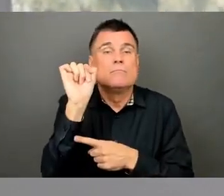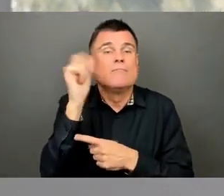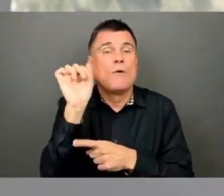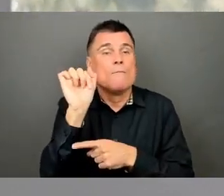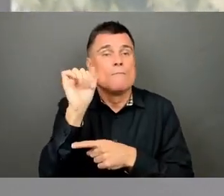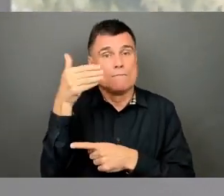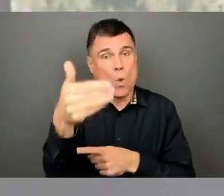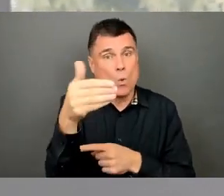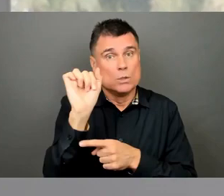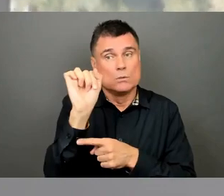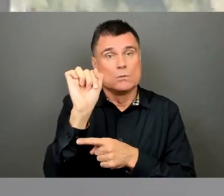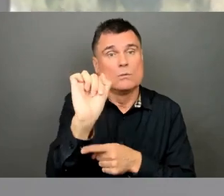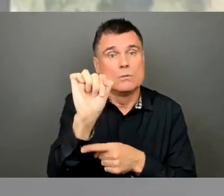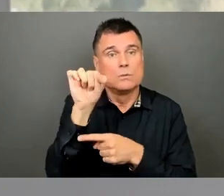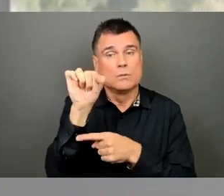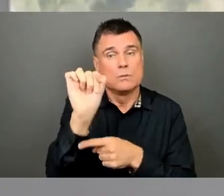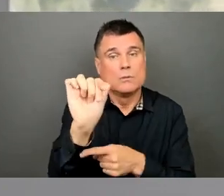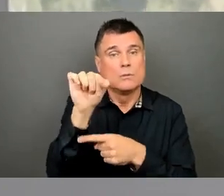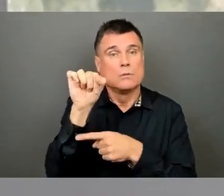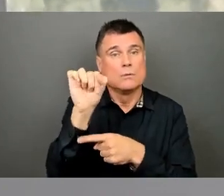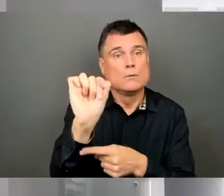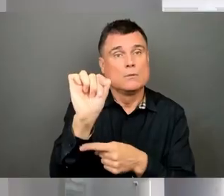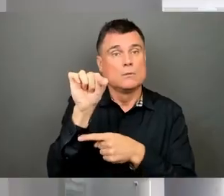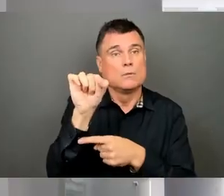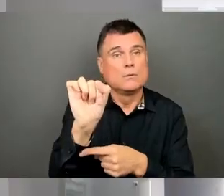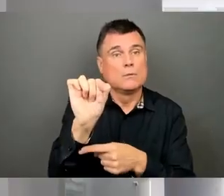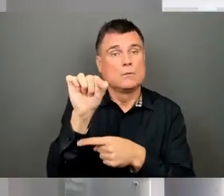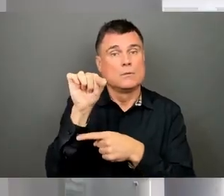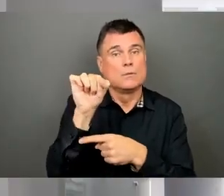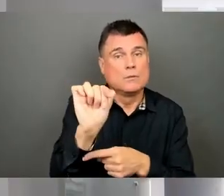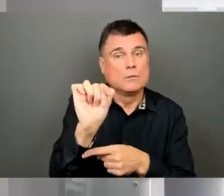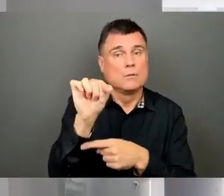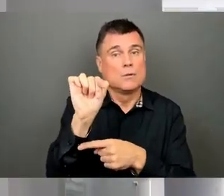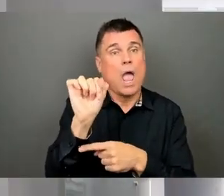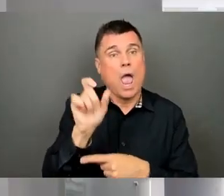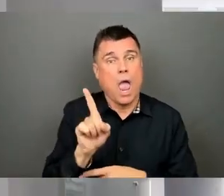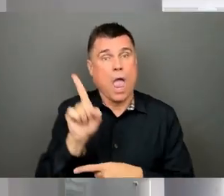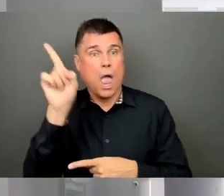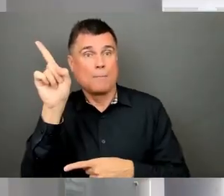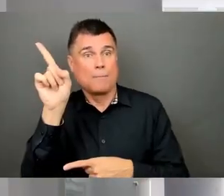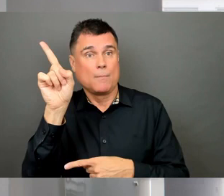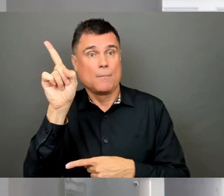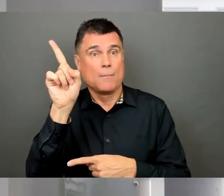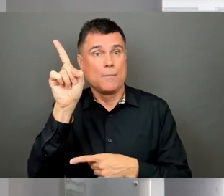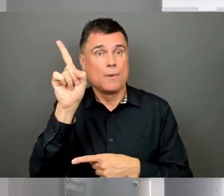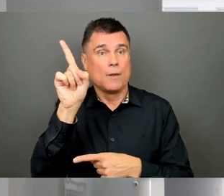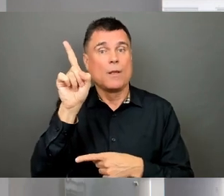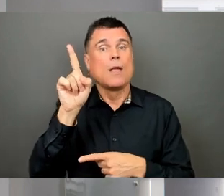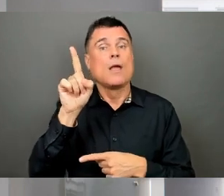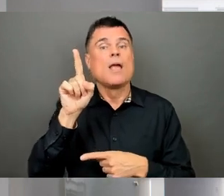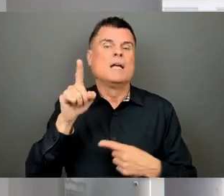forward, you would move your head like a bit like forward, and then for the up groove, you would just move your